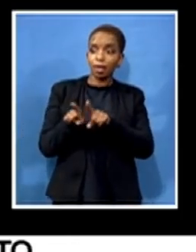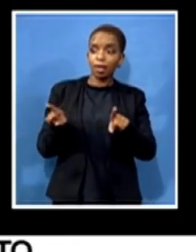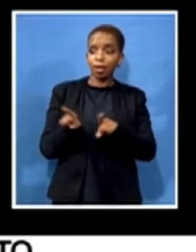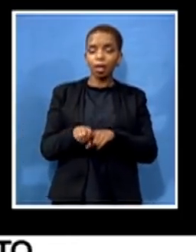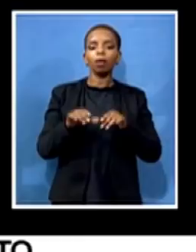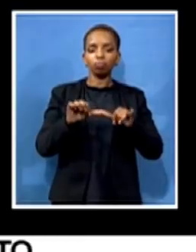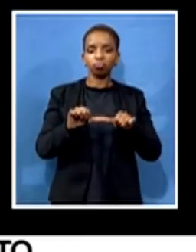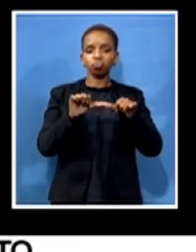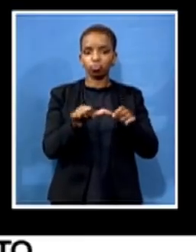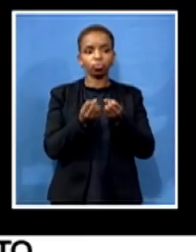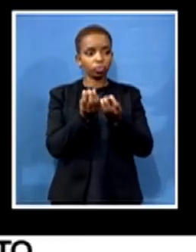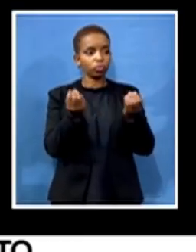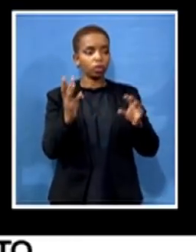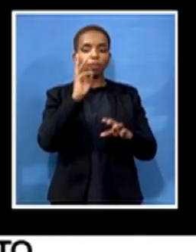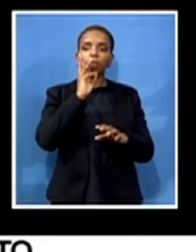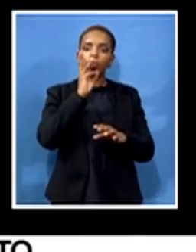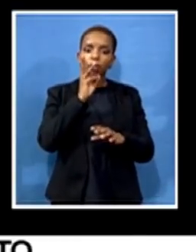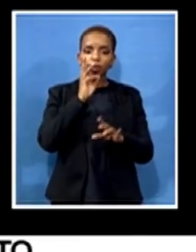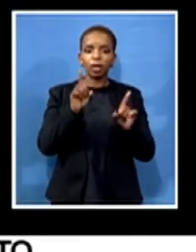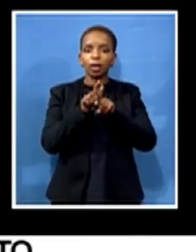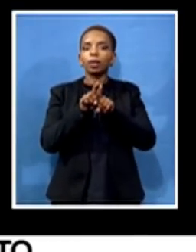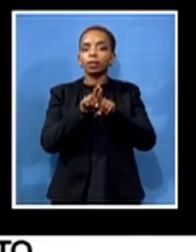this municipalities, because